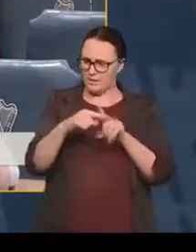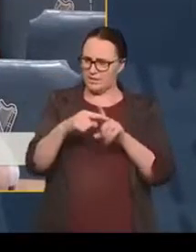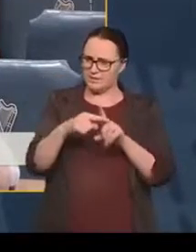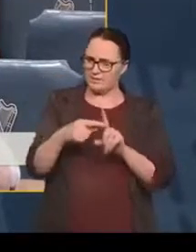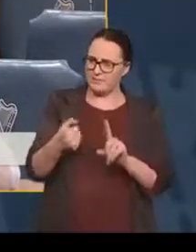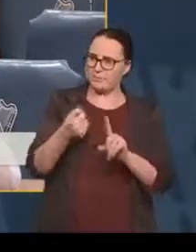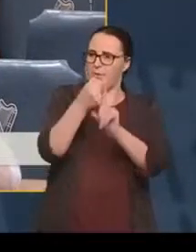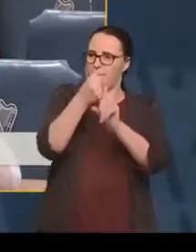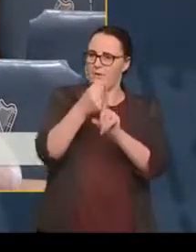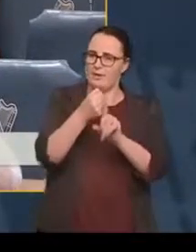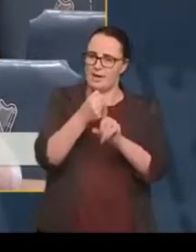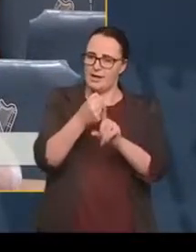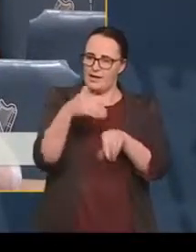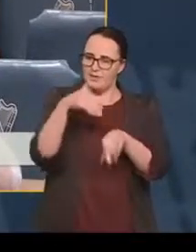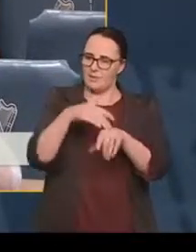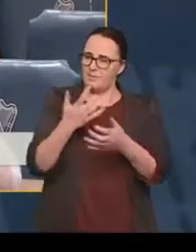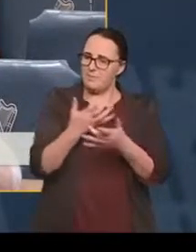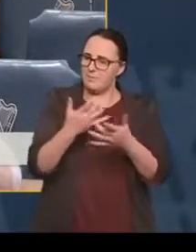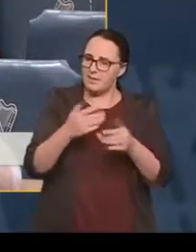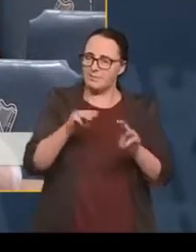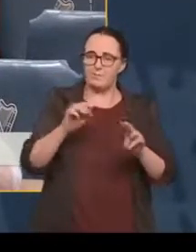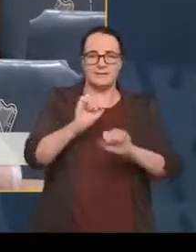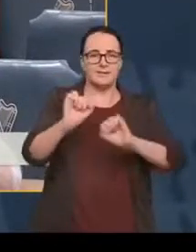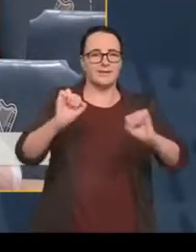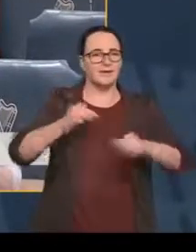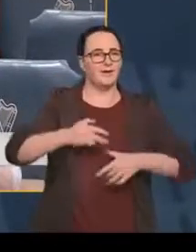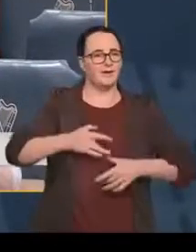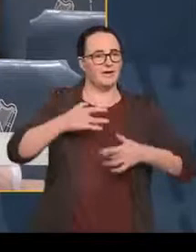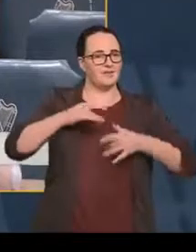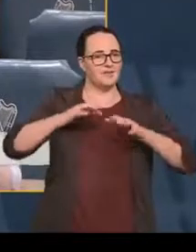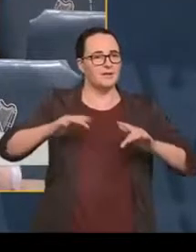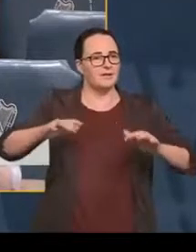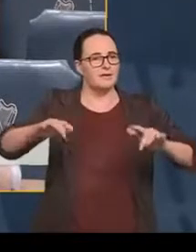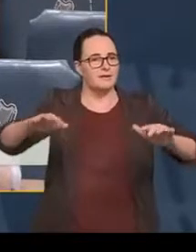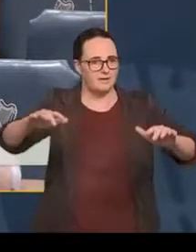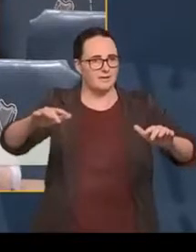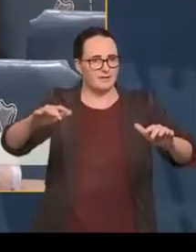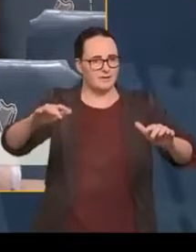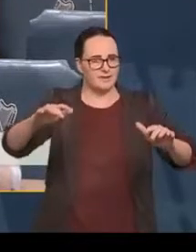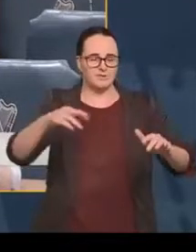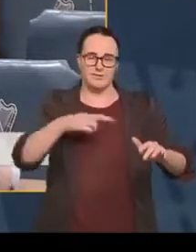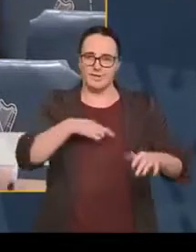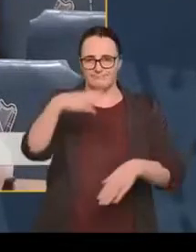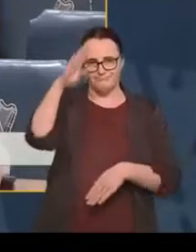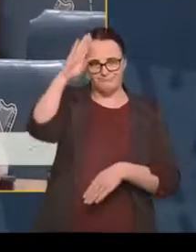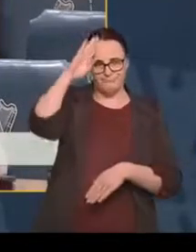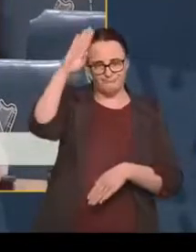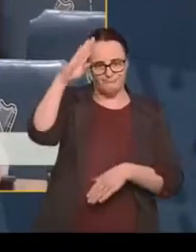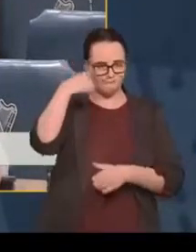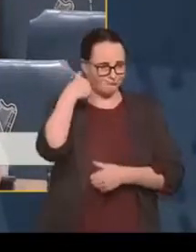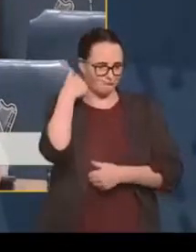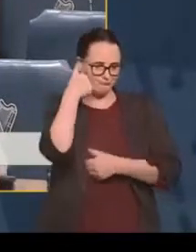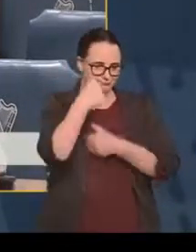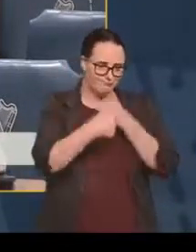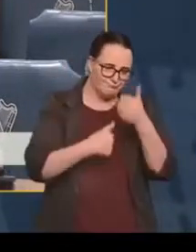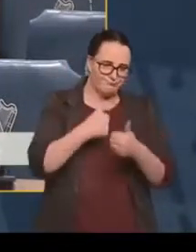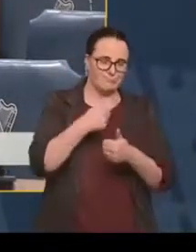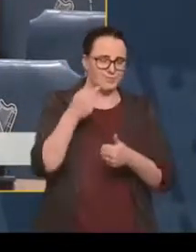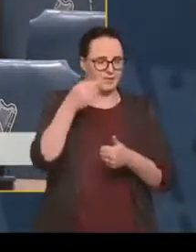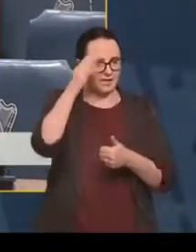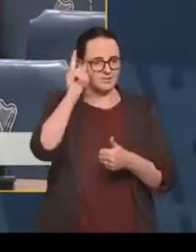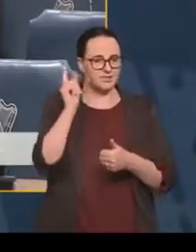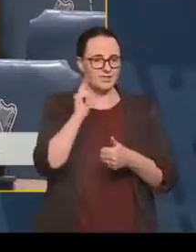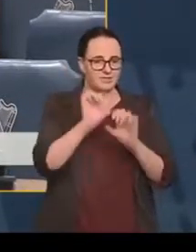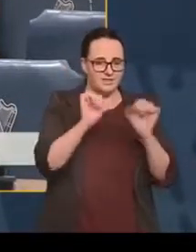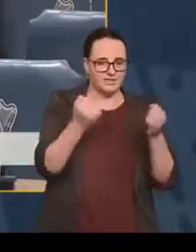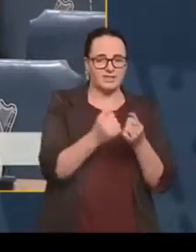and outcome in the lives of so many people, and today is a day where we salute the tenacity of the